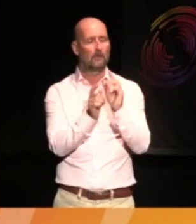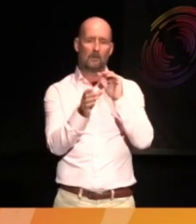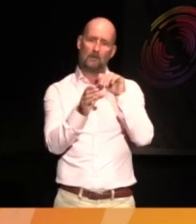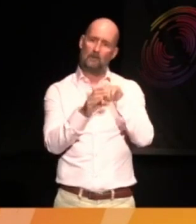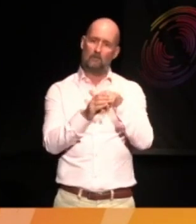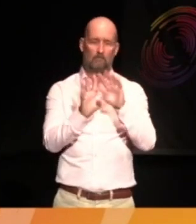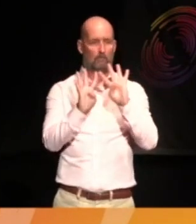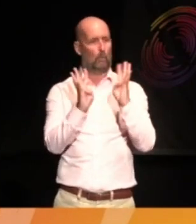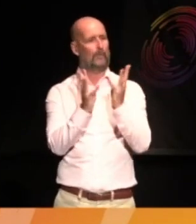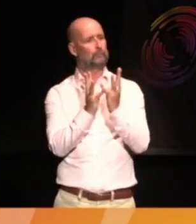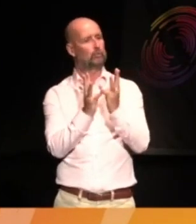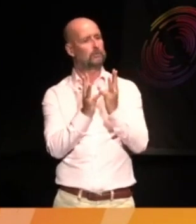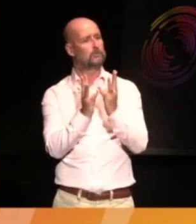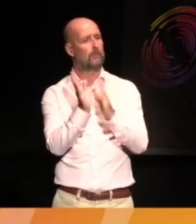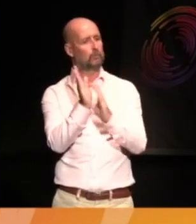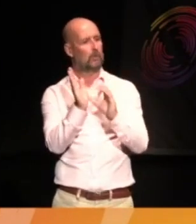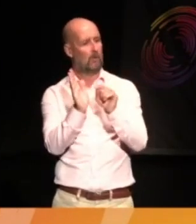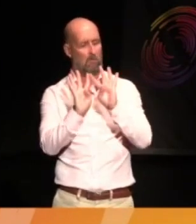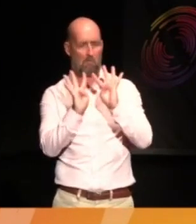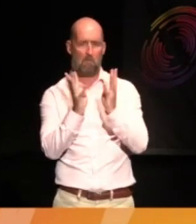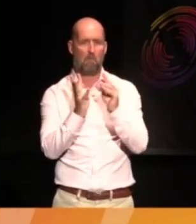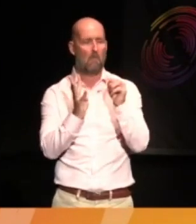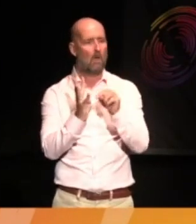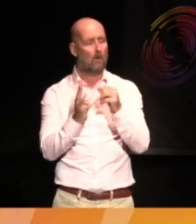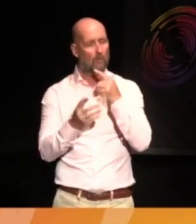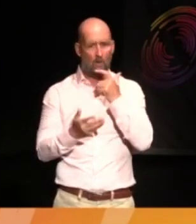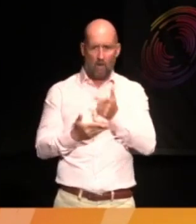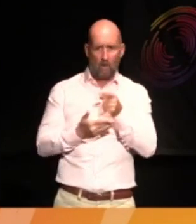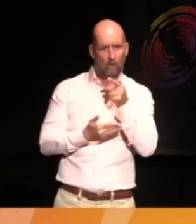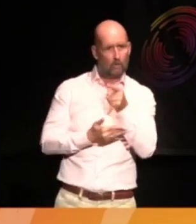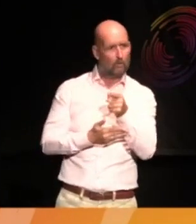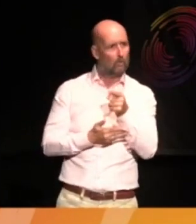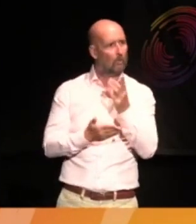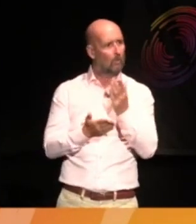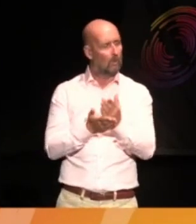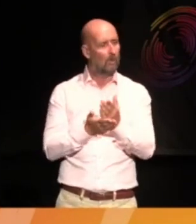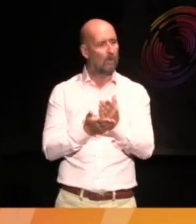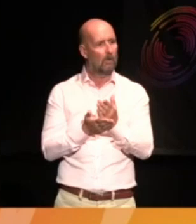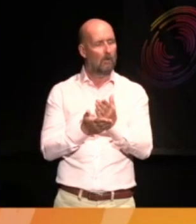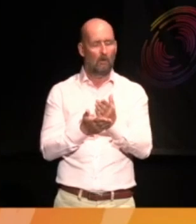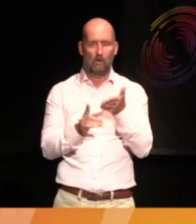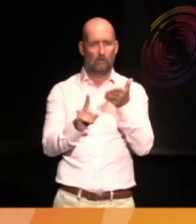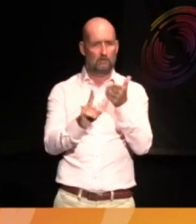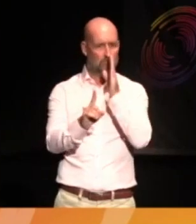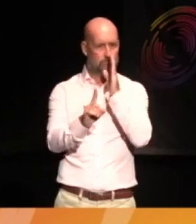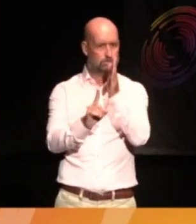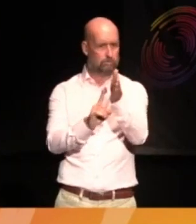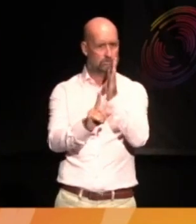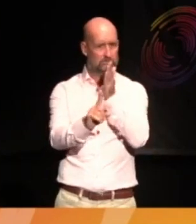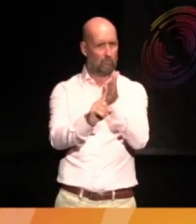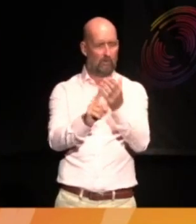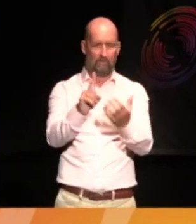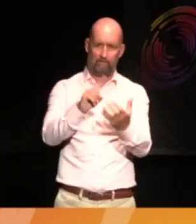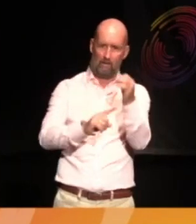and I was always in awe of your ability to cut through and see the essence of an issue as we were